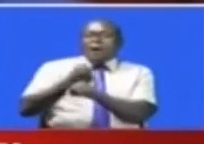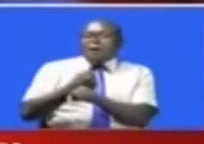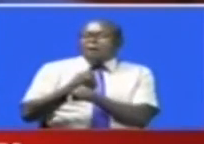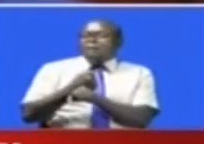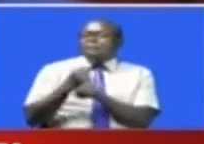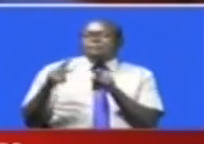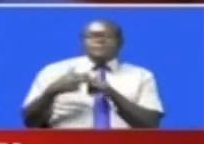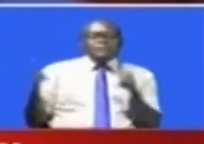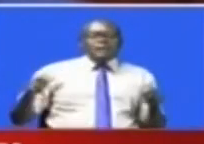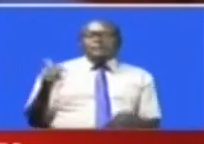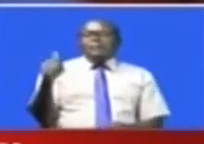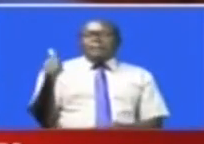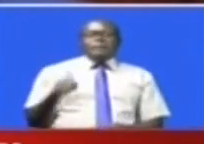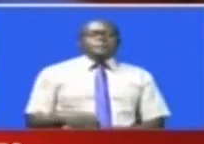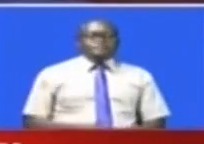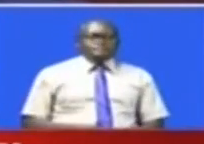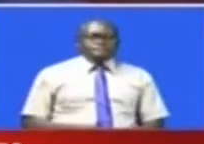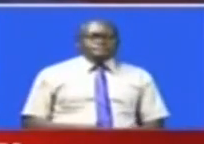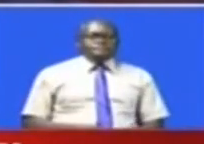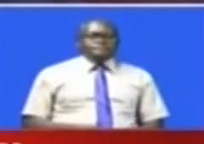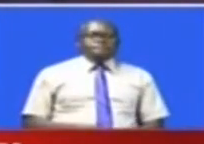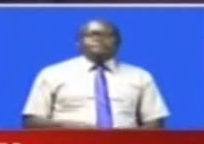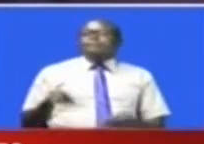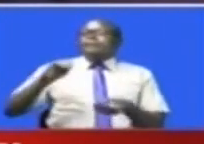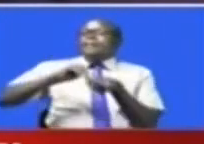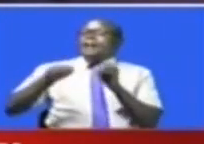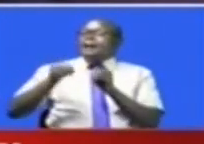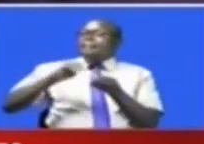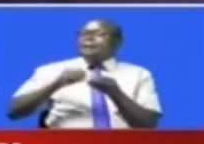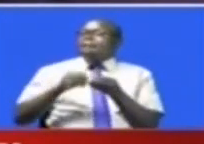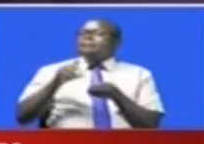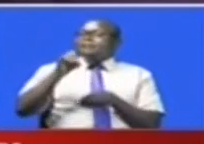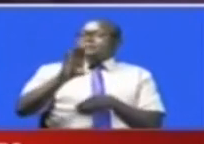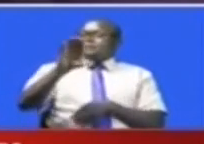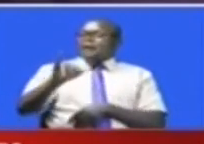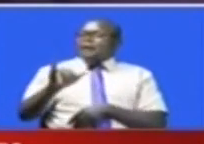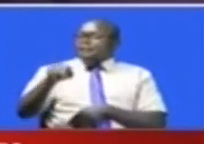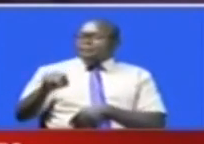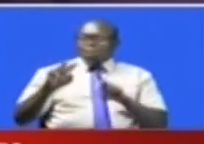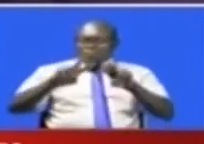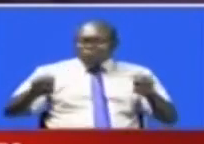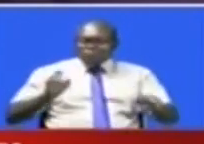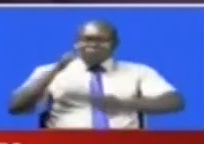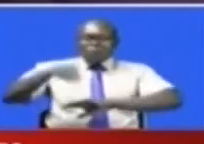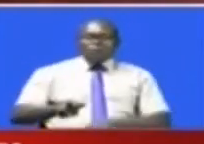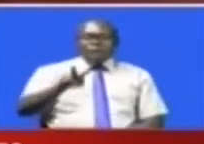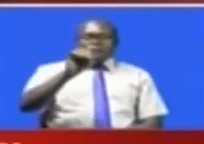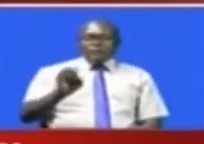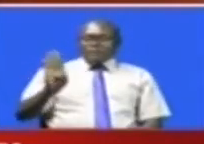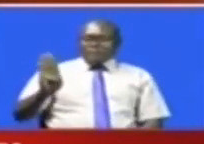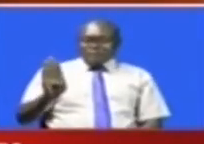had not started. And the figures that we're talking about, the DCI is probing over 20